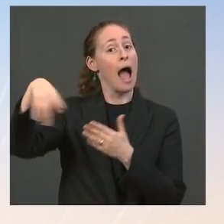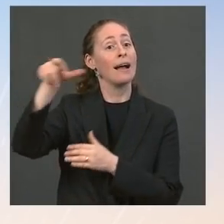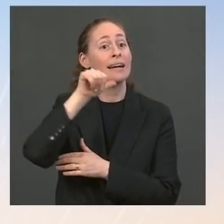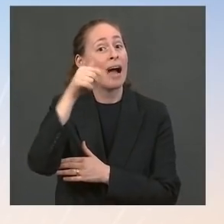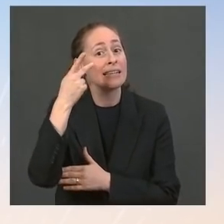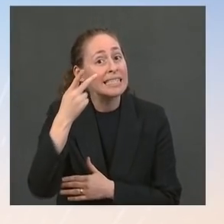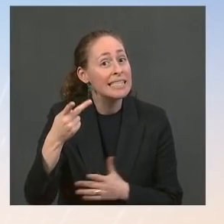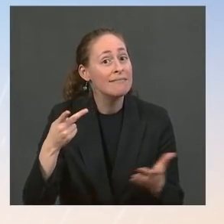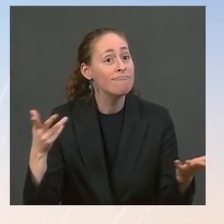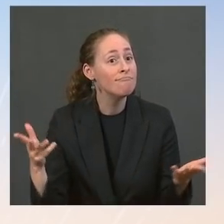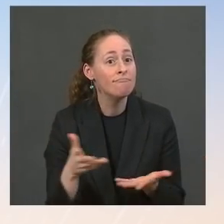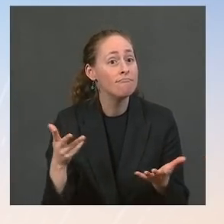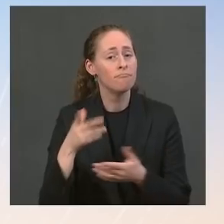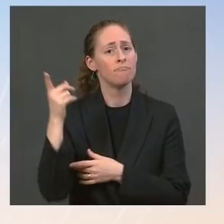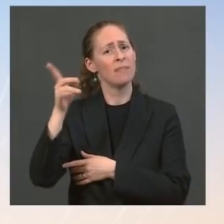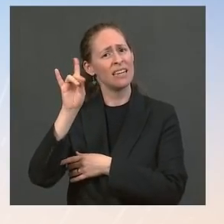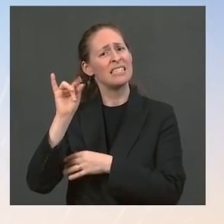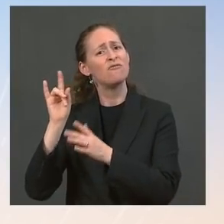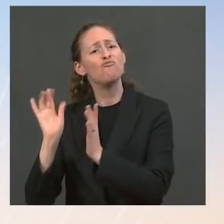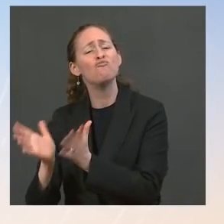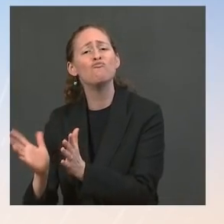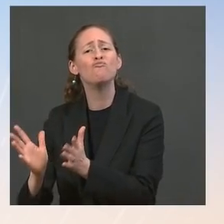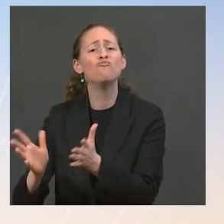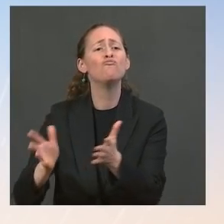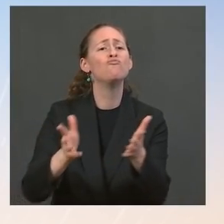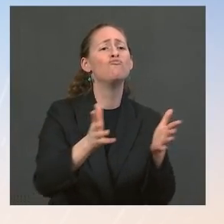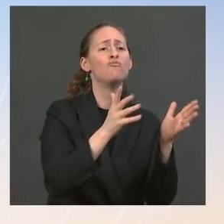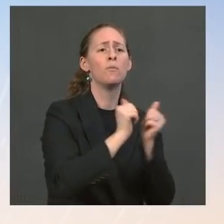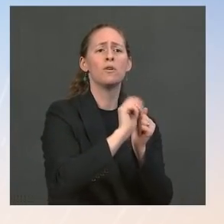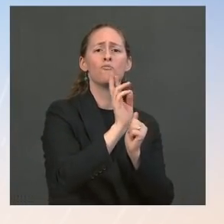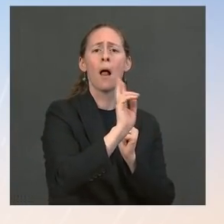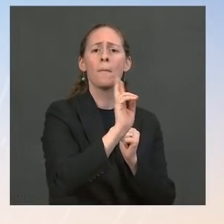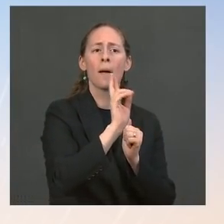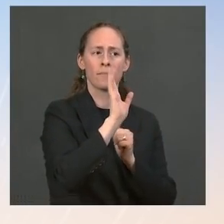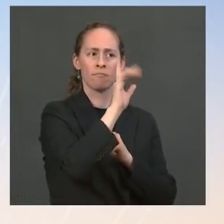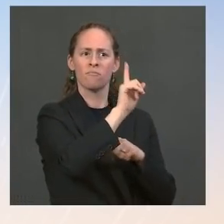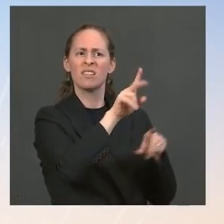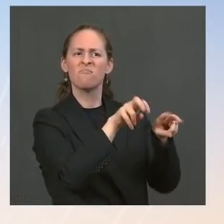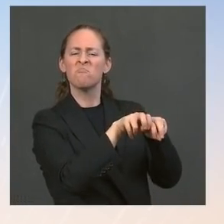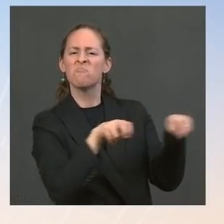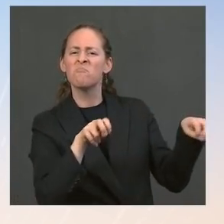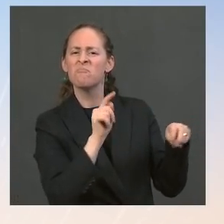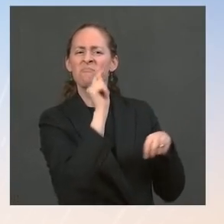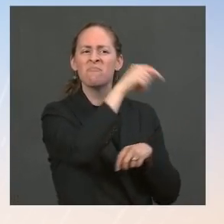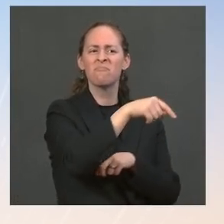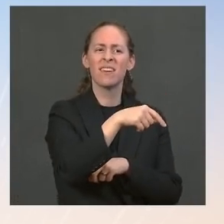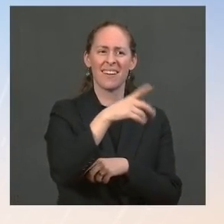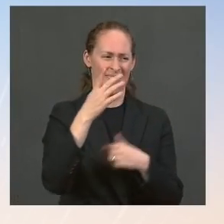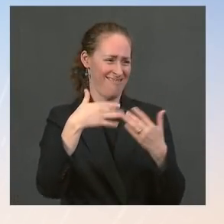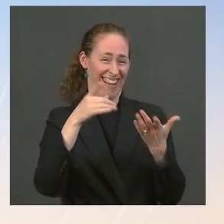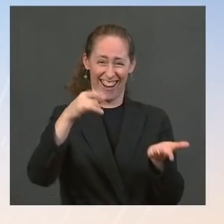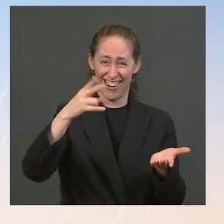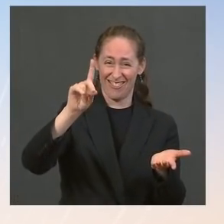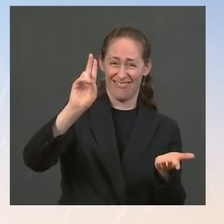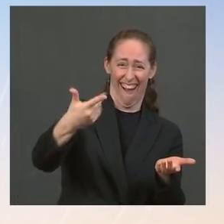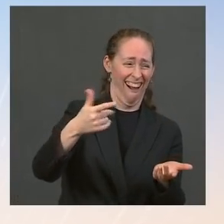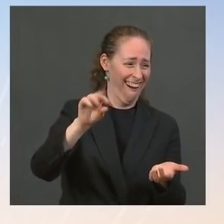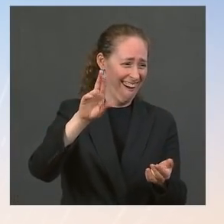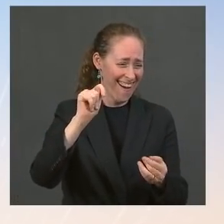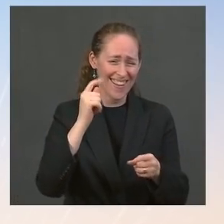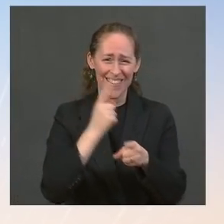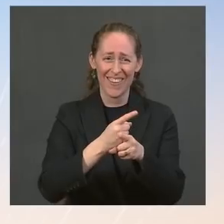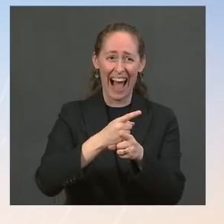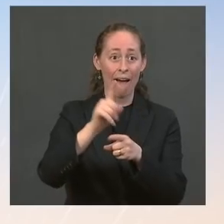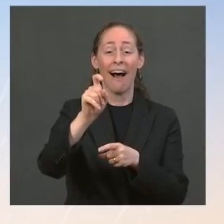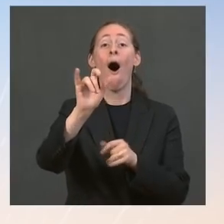some Republicans down in their area, dugout, I don't even know what it's called, okay? Dugout, help me out here, thank you.